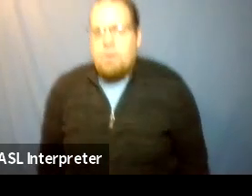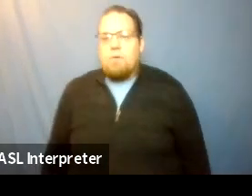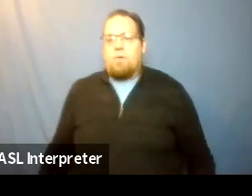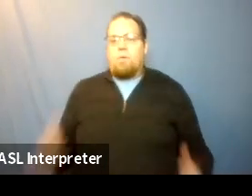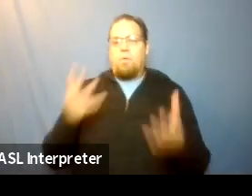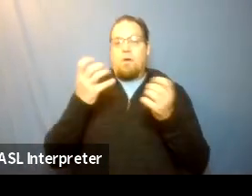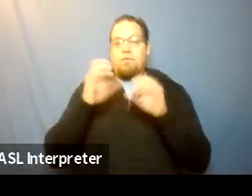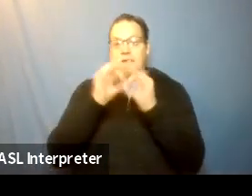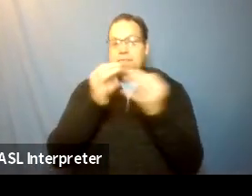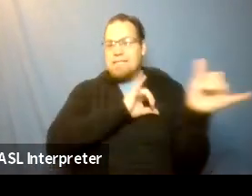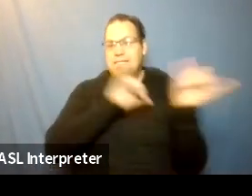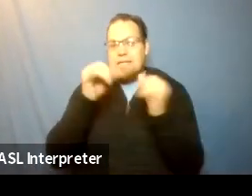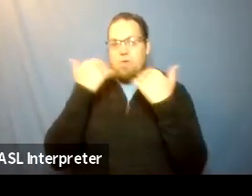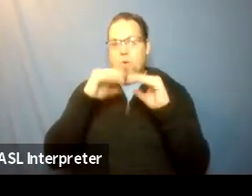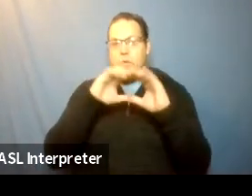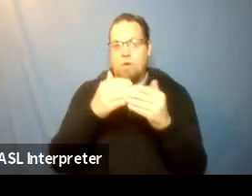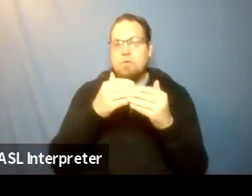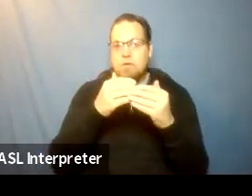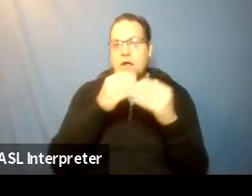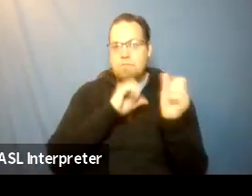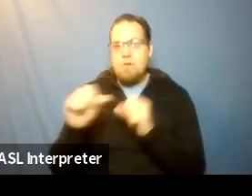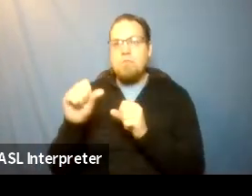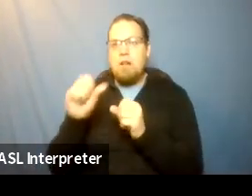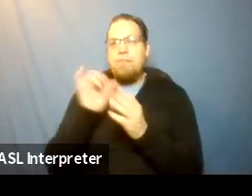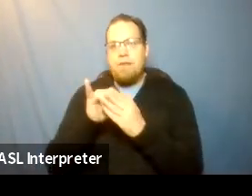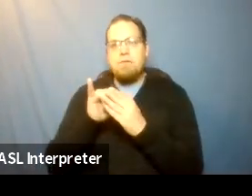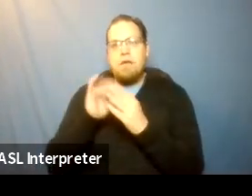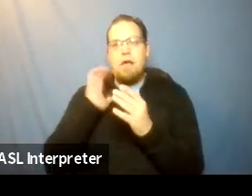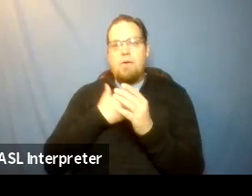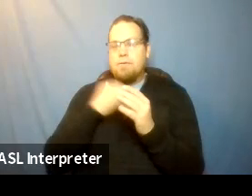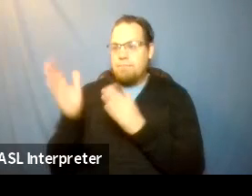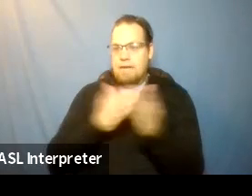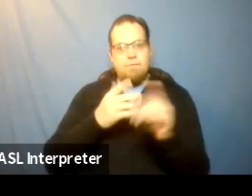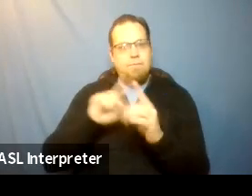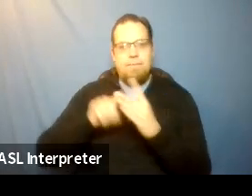all possible. That is the intent of the plan from the onset.